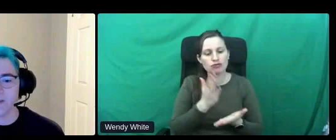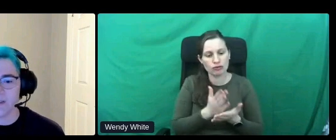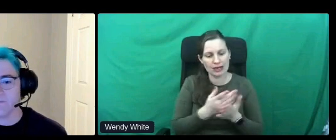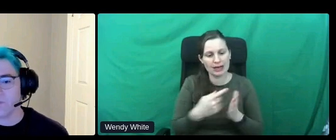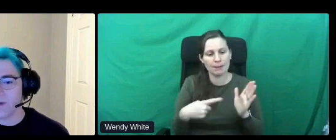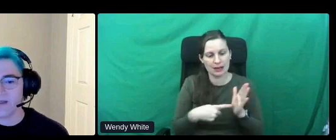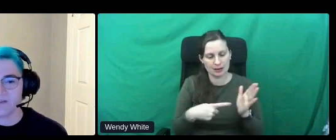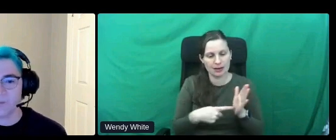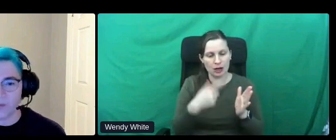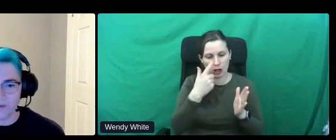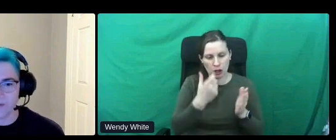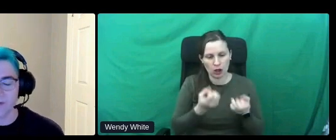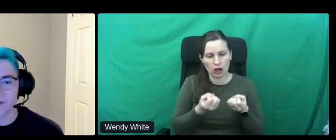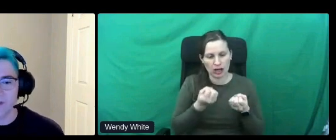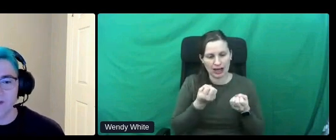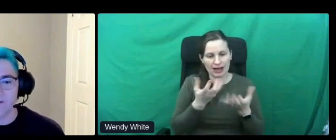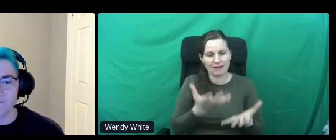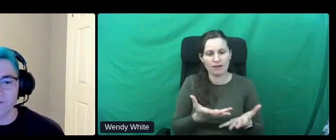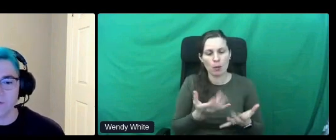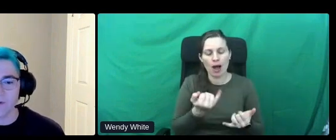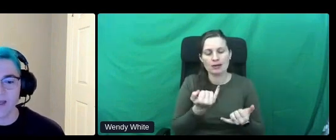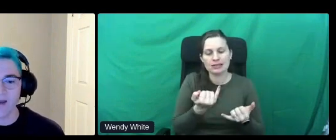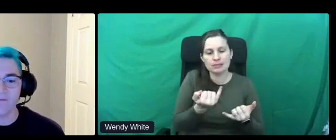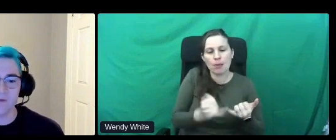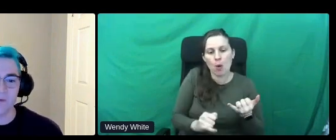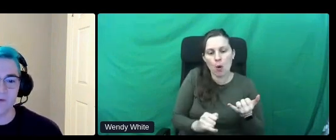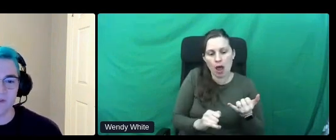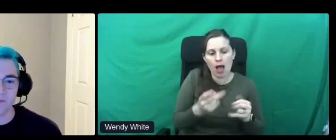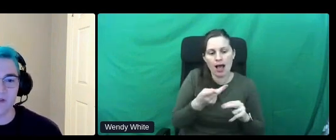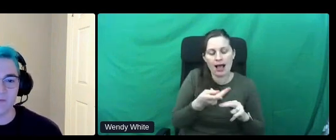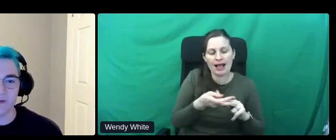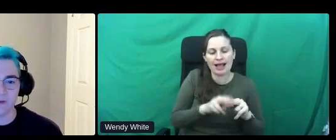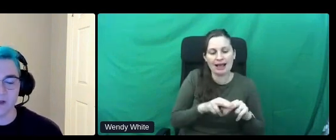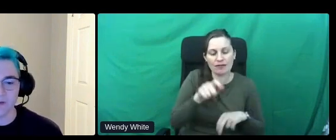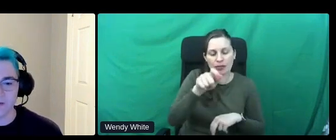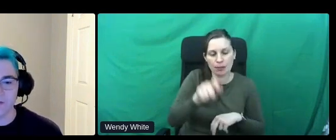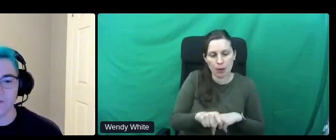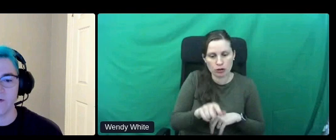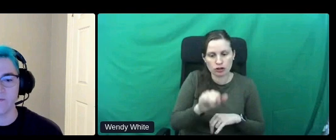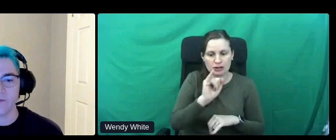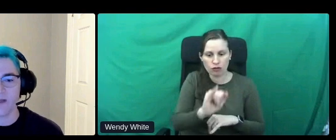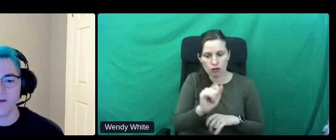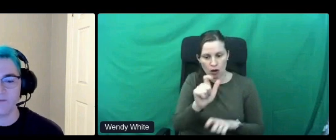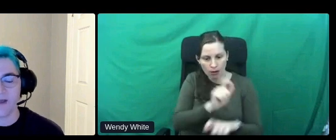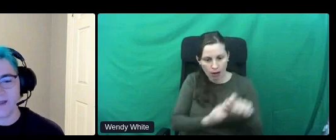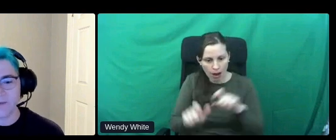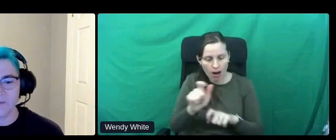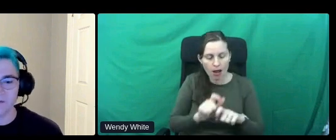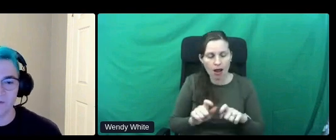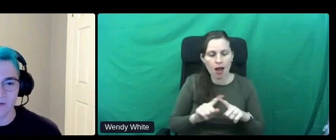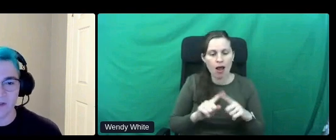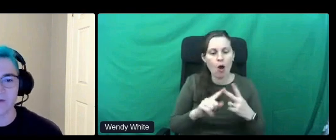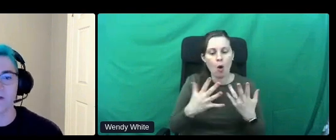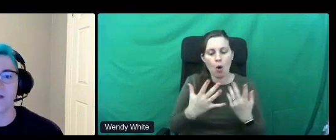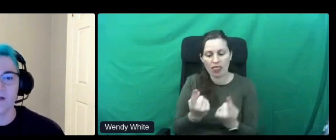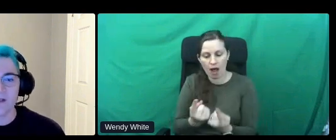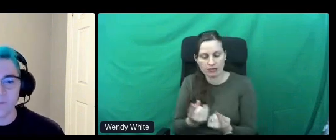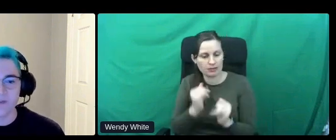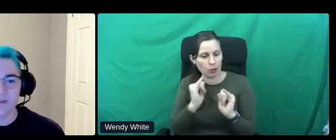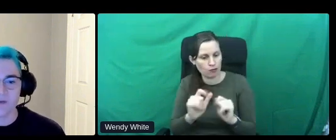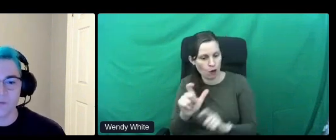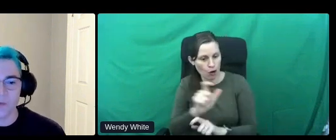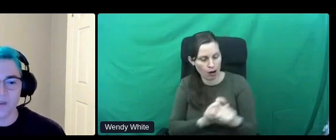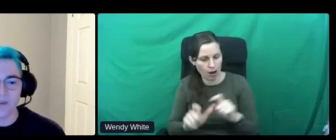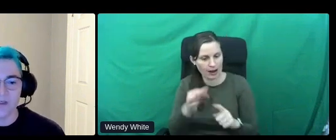it could give away a spoiler if you have the person be the wrong color or if you have the item be the wrong color in